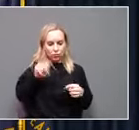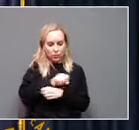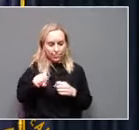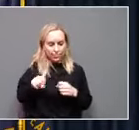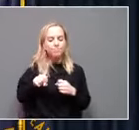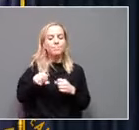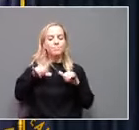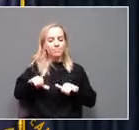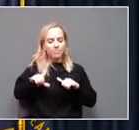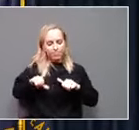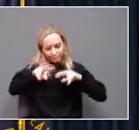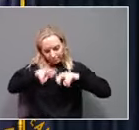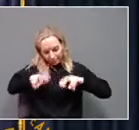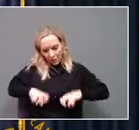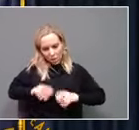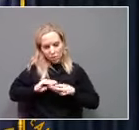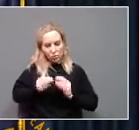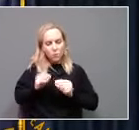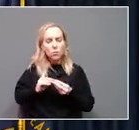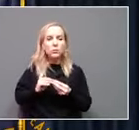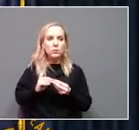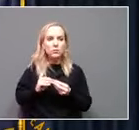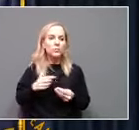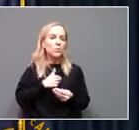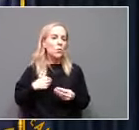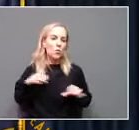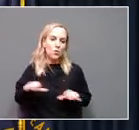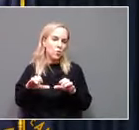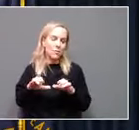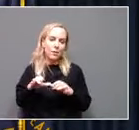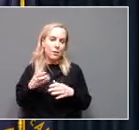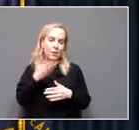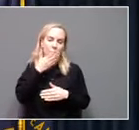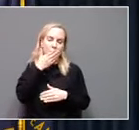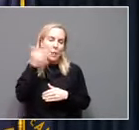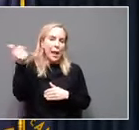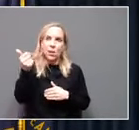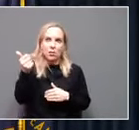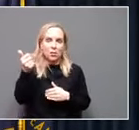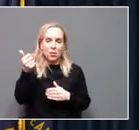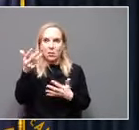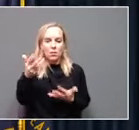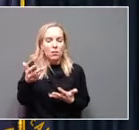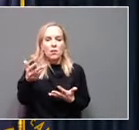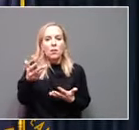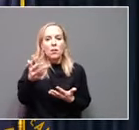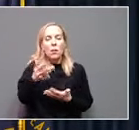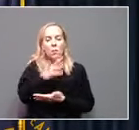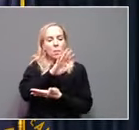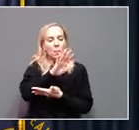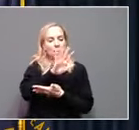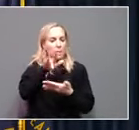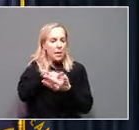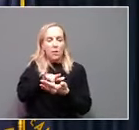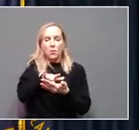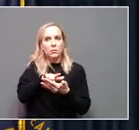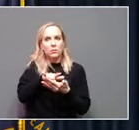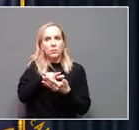and analyze the numbers, we were doing better or at the very least in the middle of the pack in the